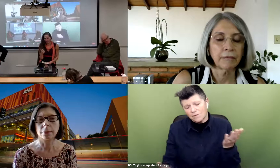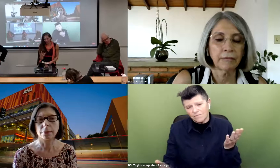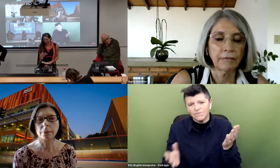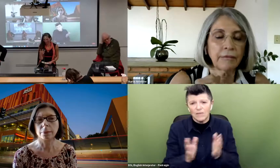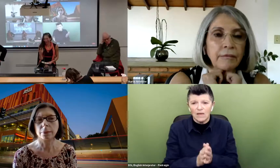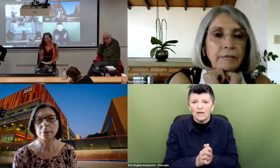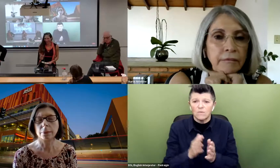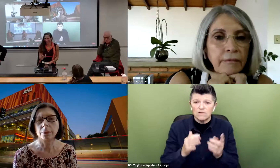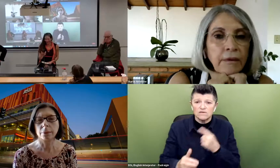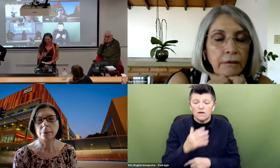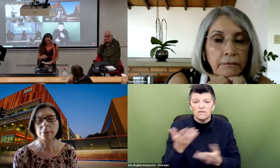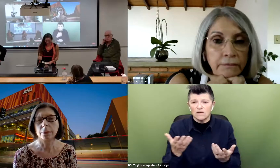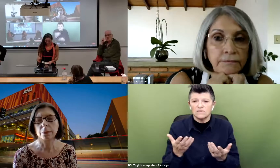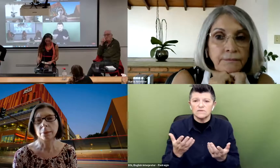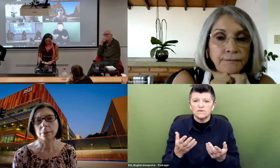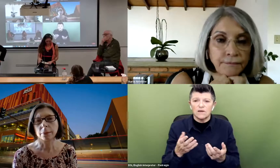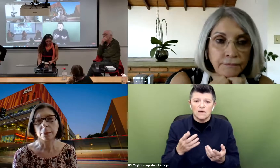that's sexist or racist or